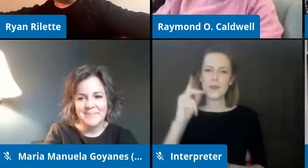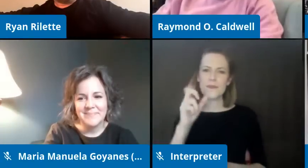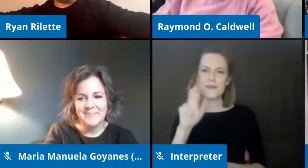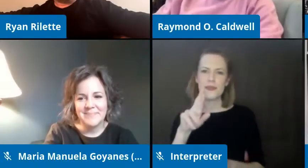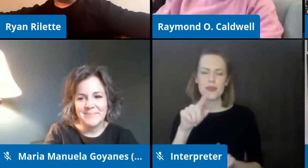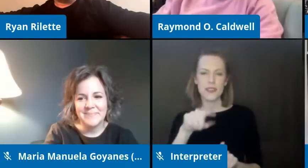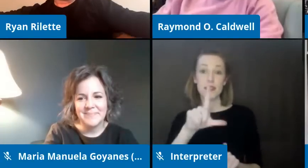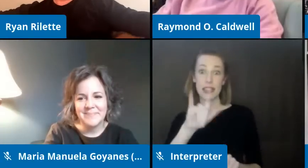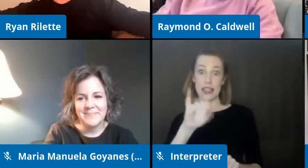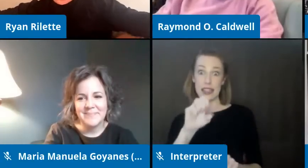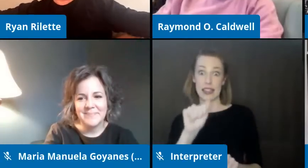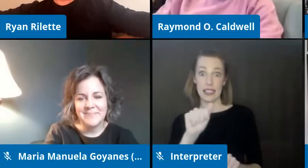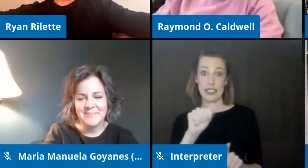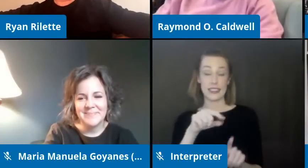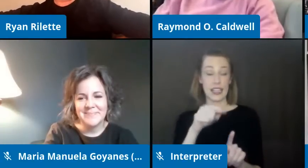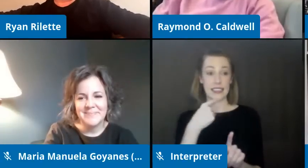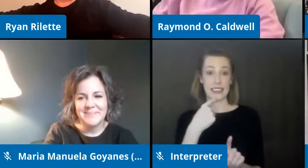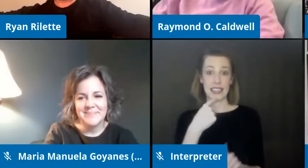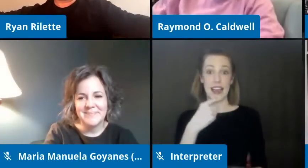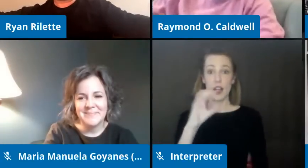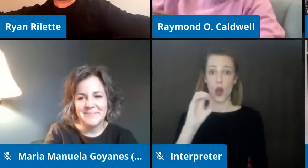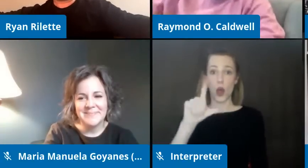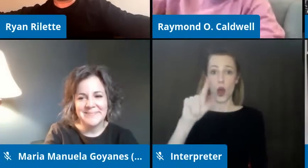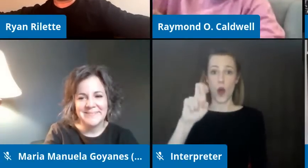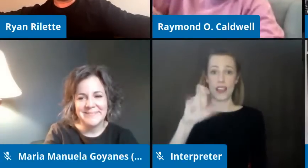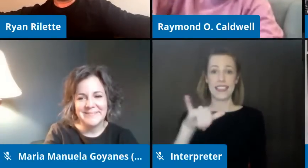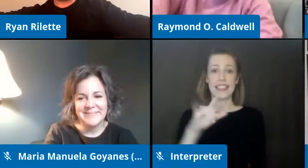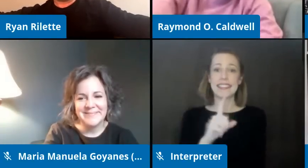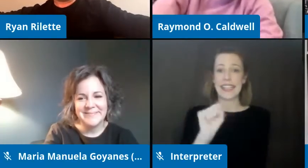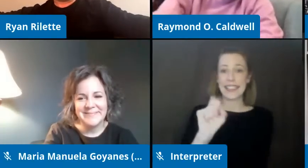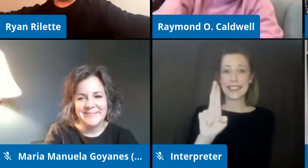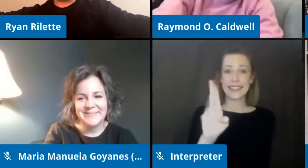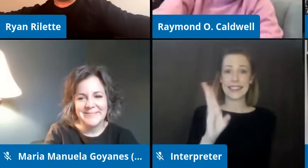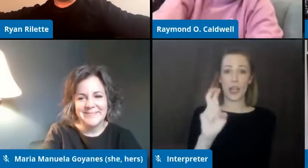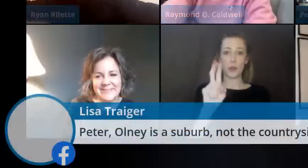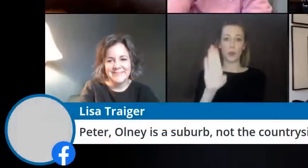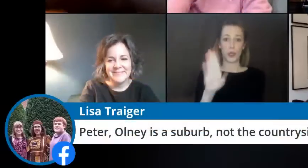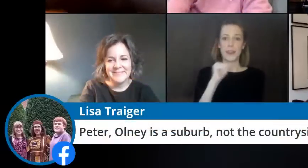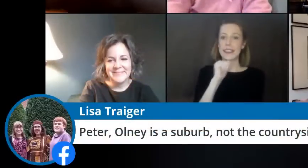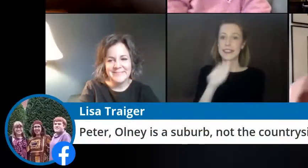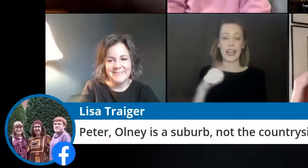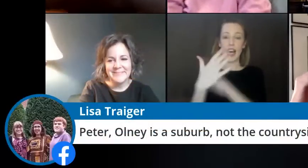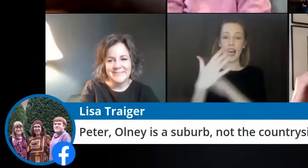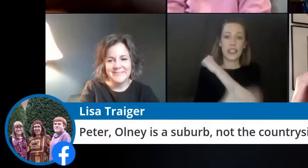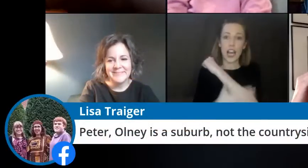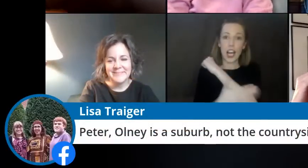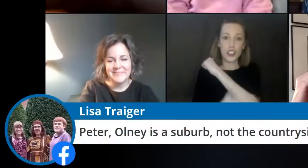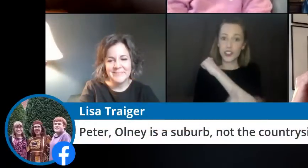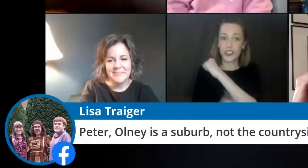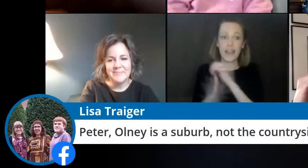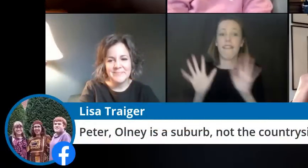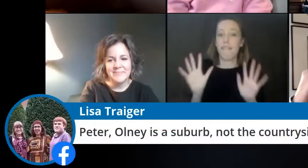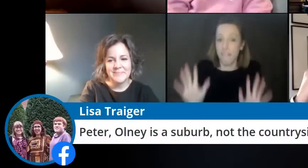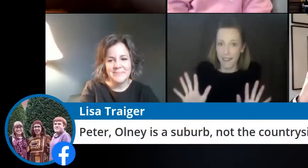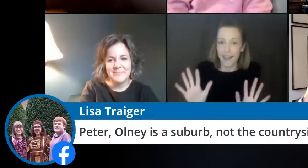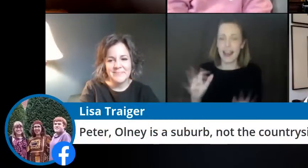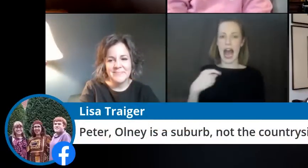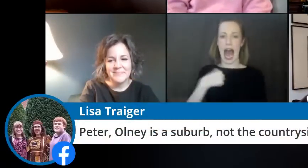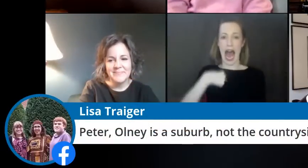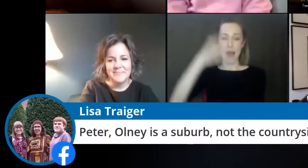not the countryside. And I say that's a matter of opinion, and I'm an opinion journalist.